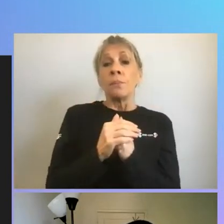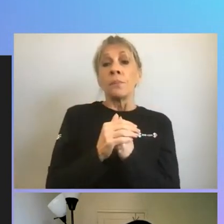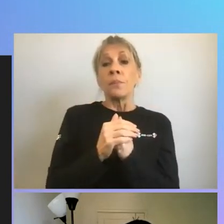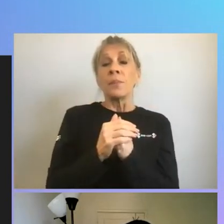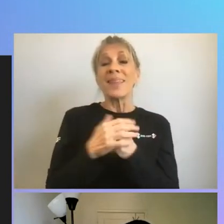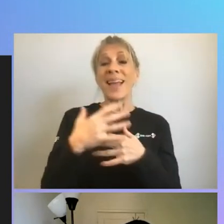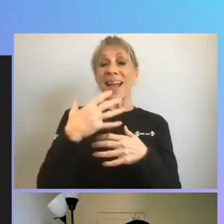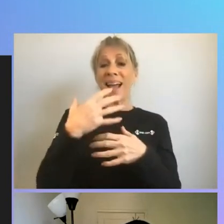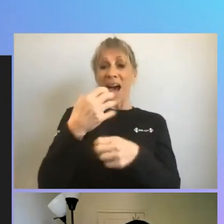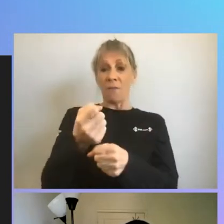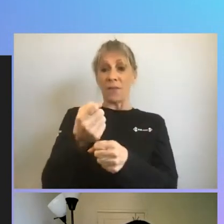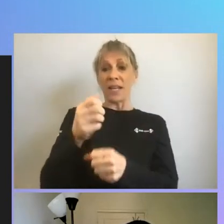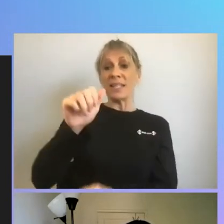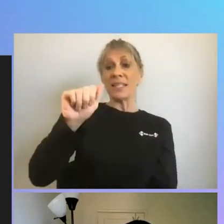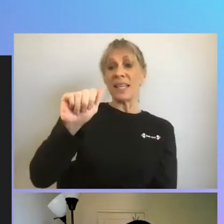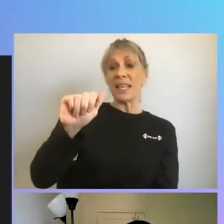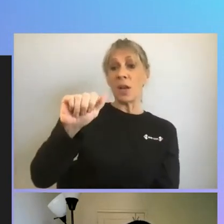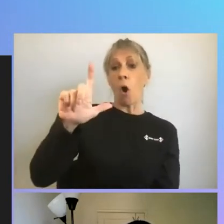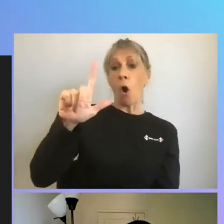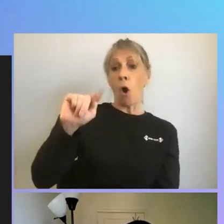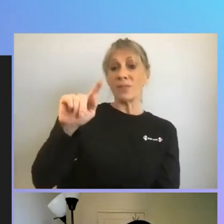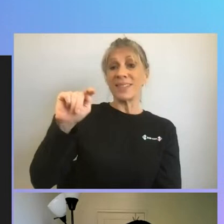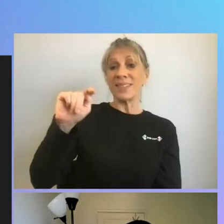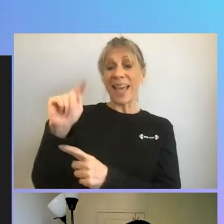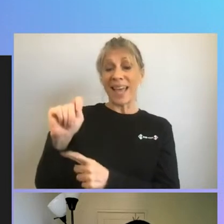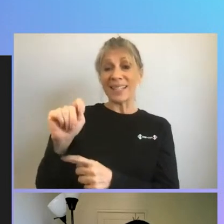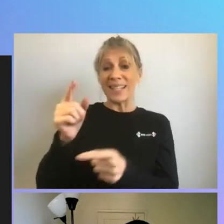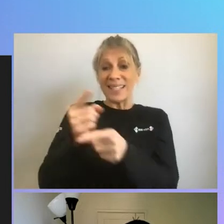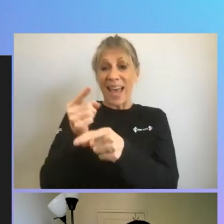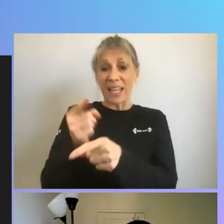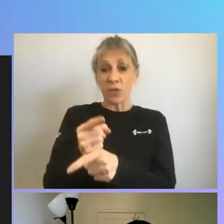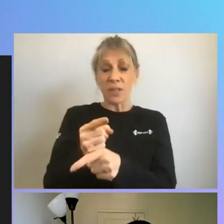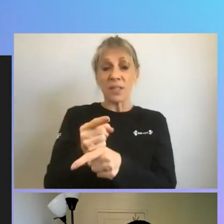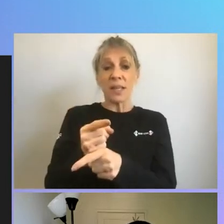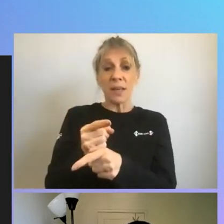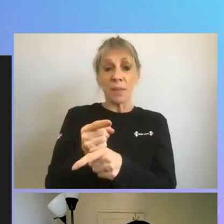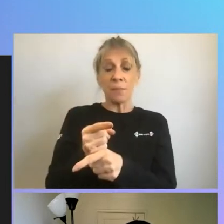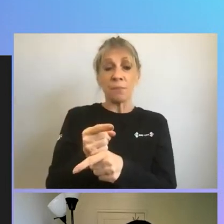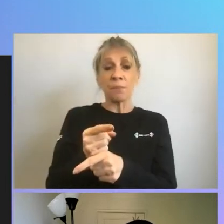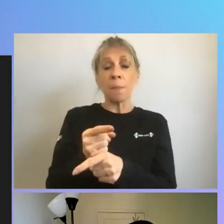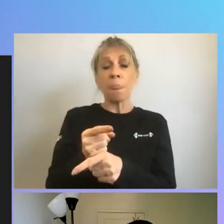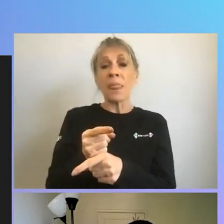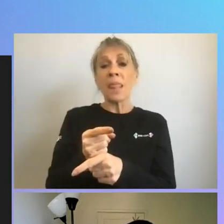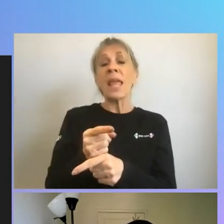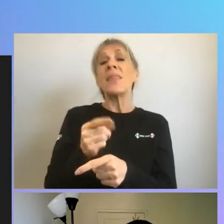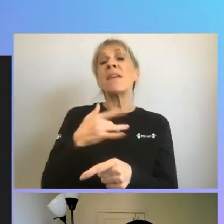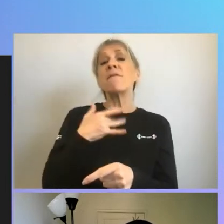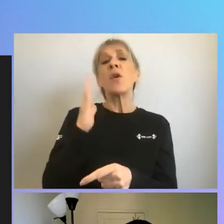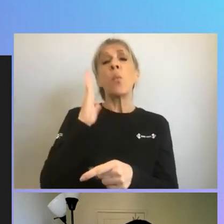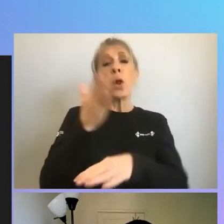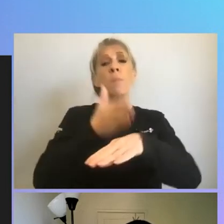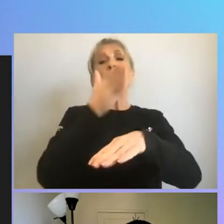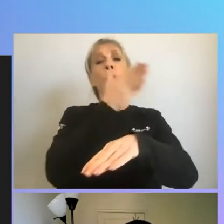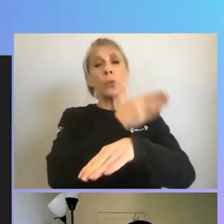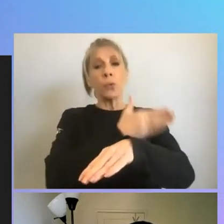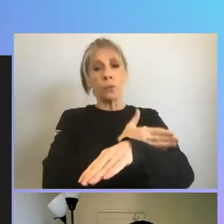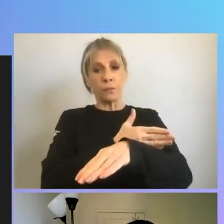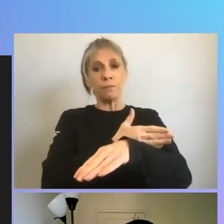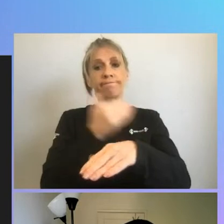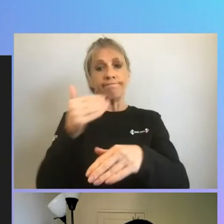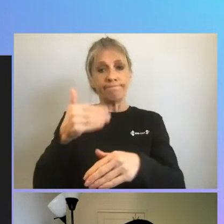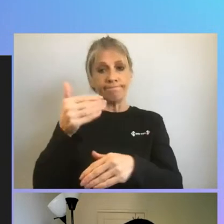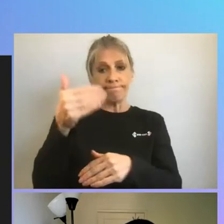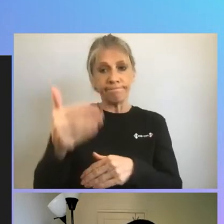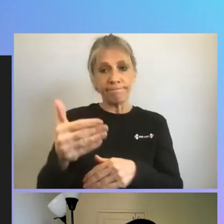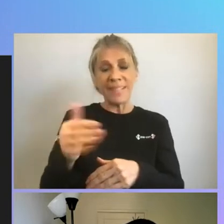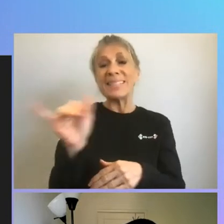confidence in alt text and its accuracy is something that they feel will improve over time in the same way that generative